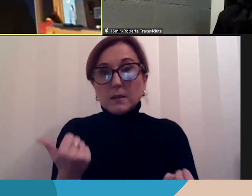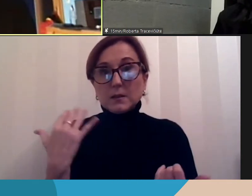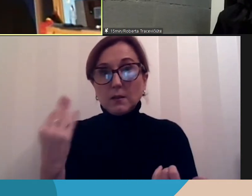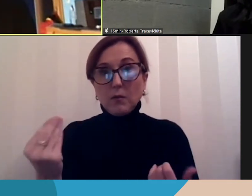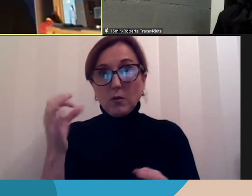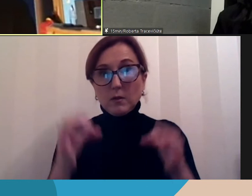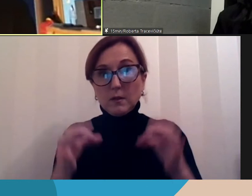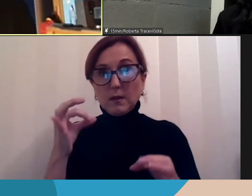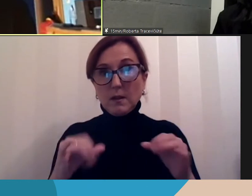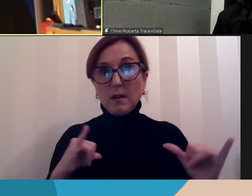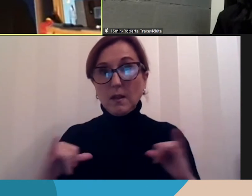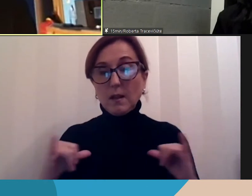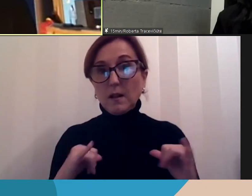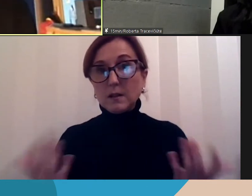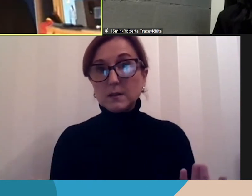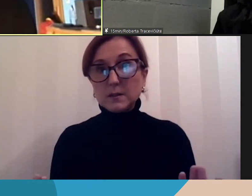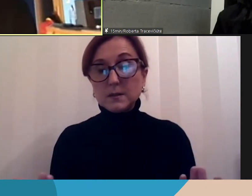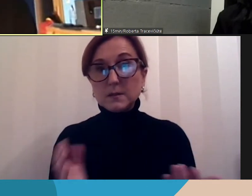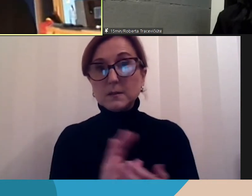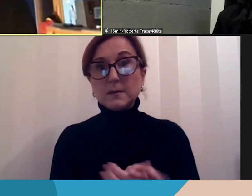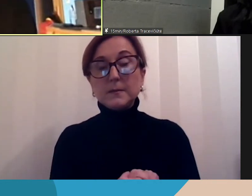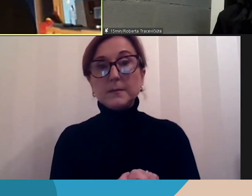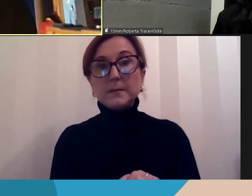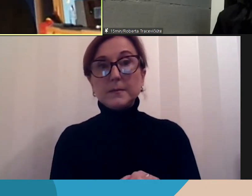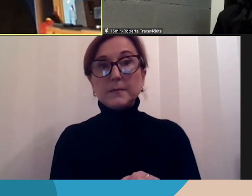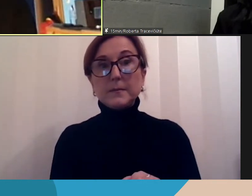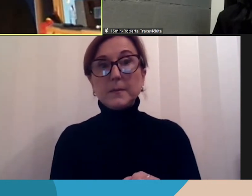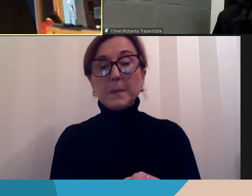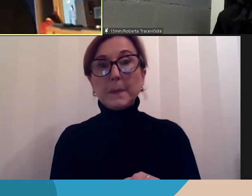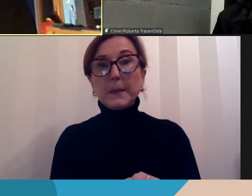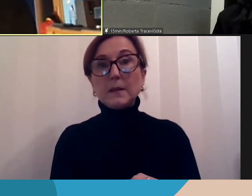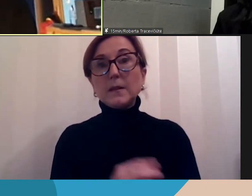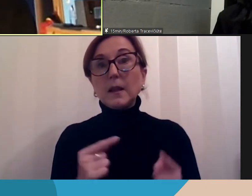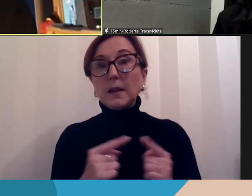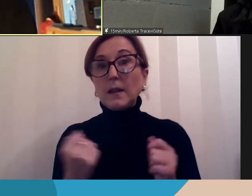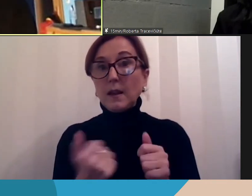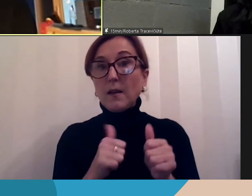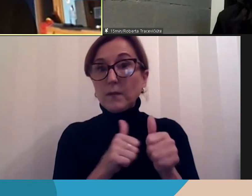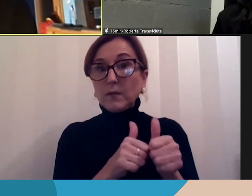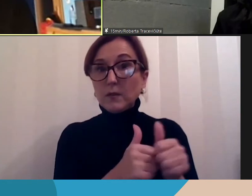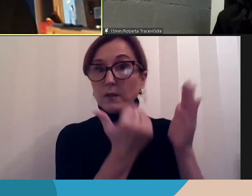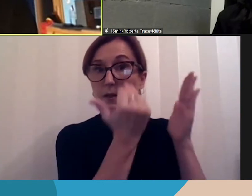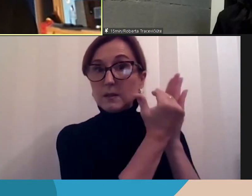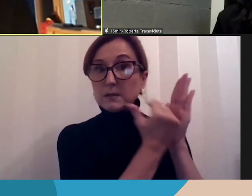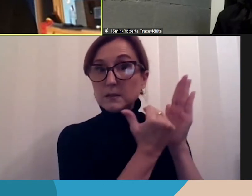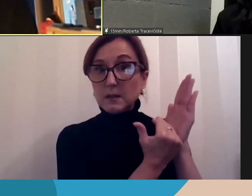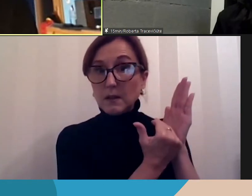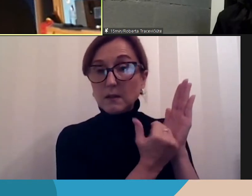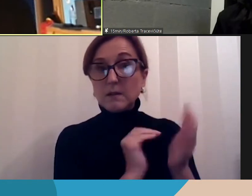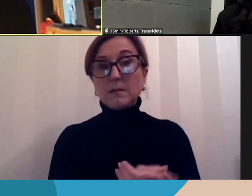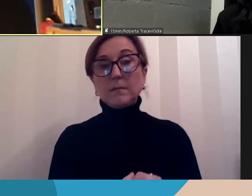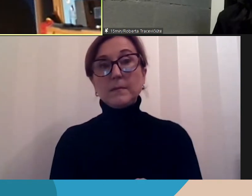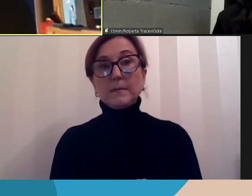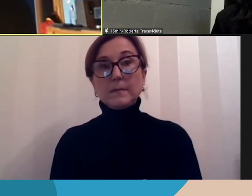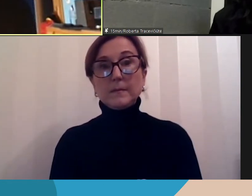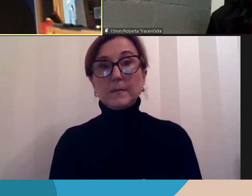I think that law enforcement officers should not be using such arguments